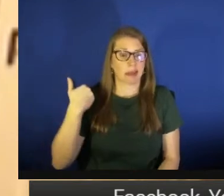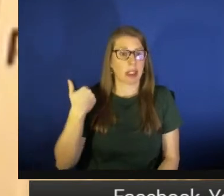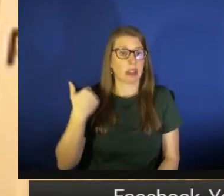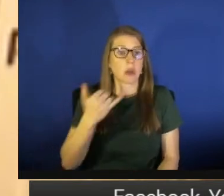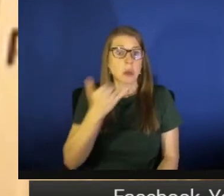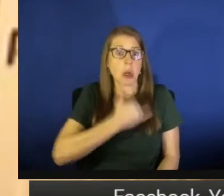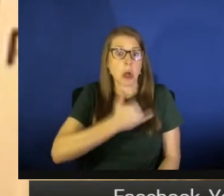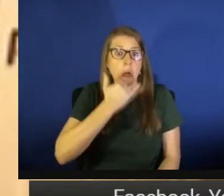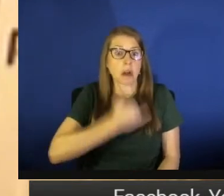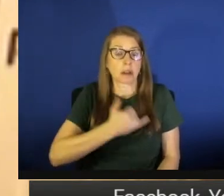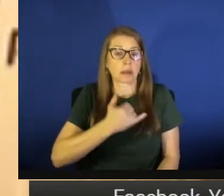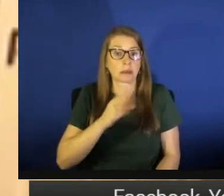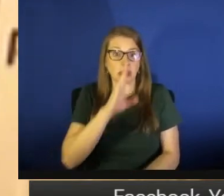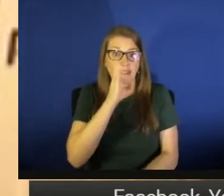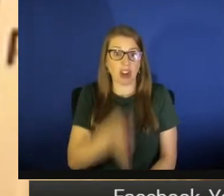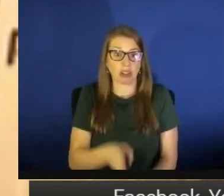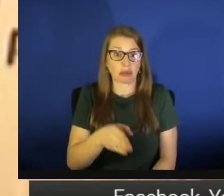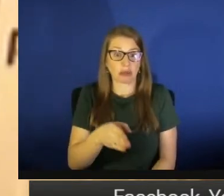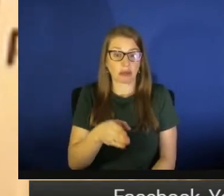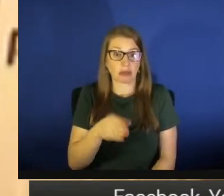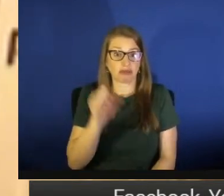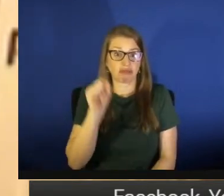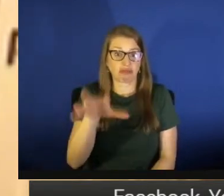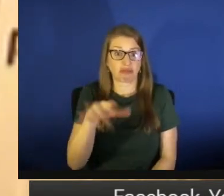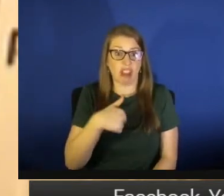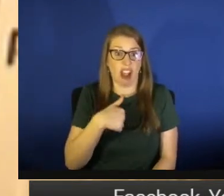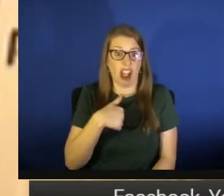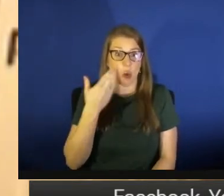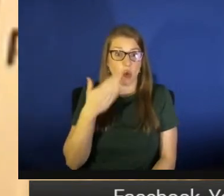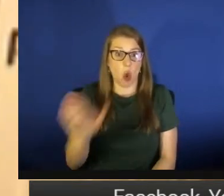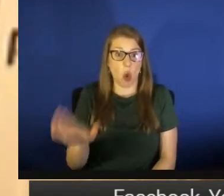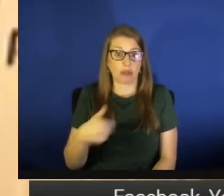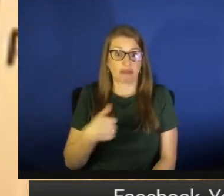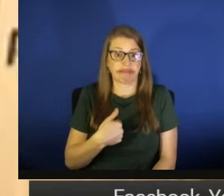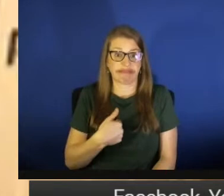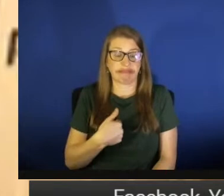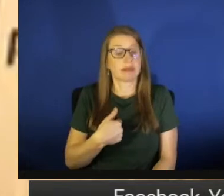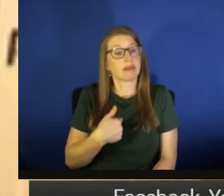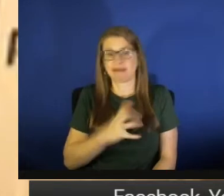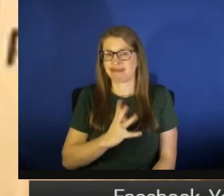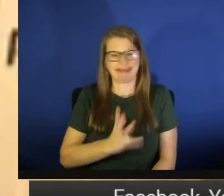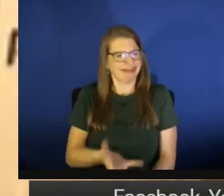three simple words: I don't know. They seem to almost be,